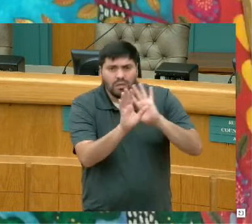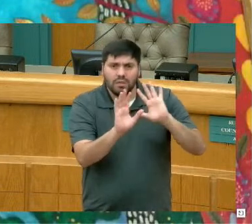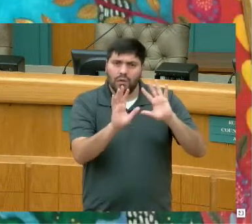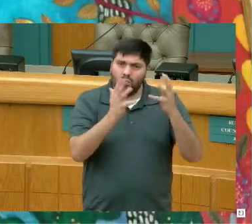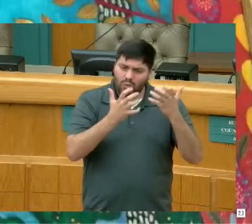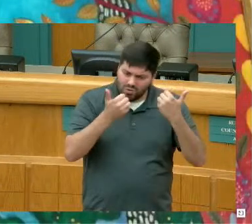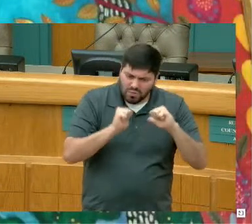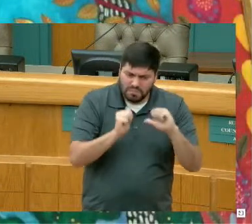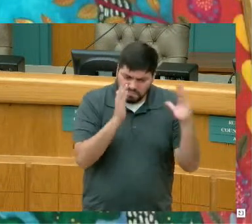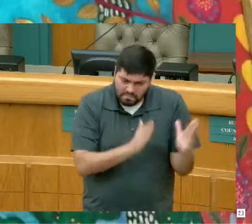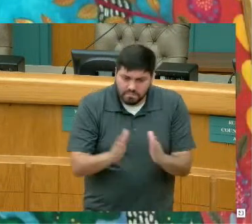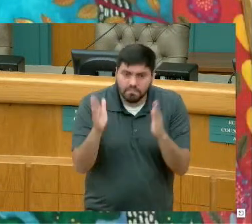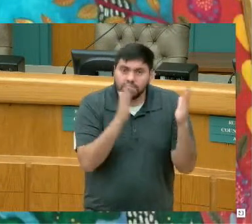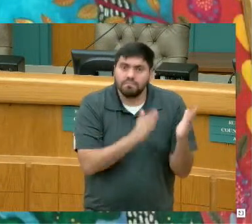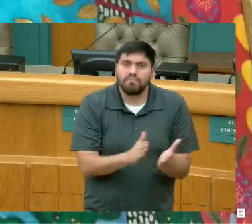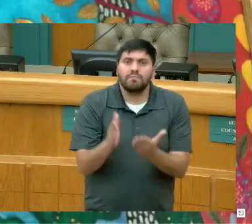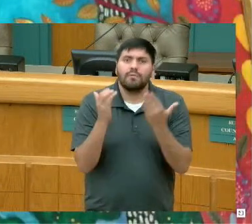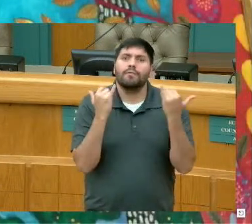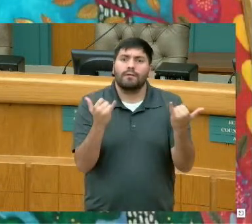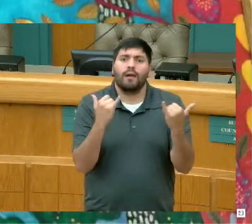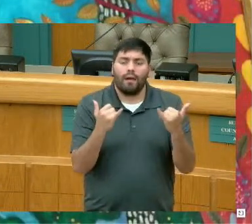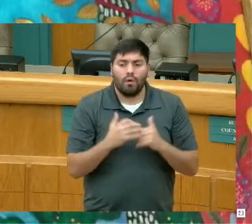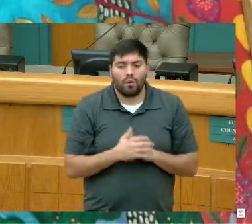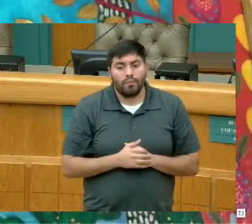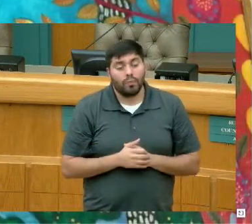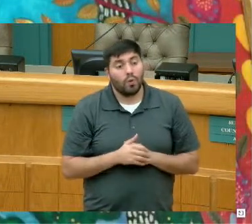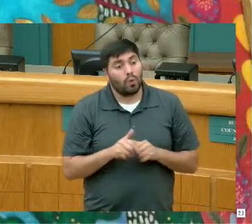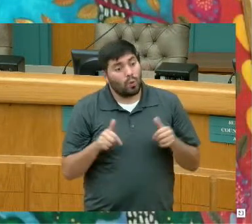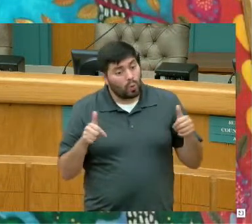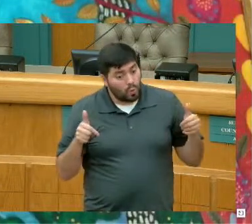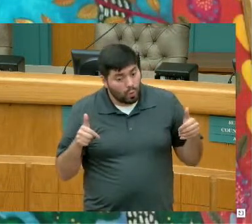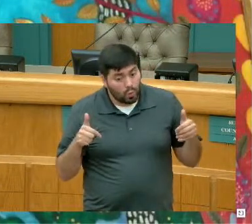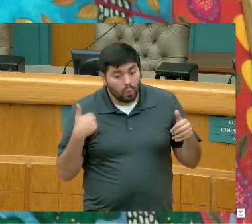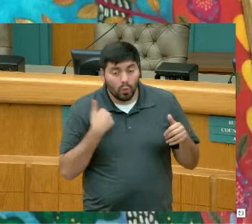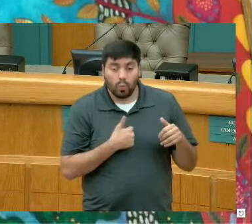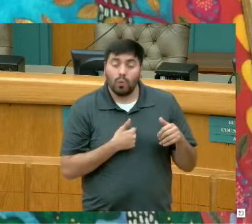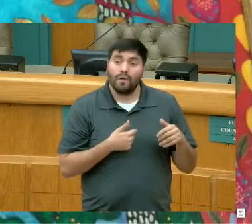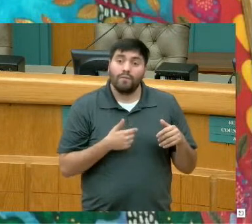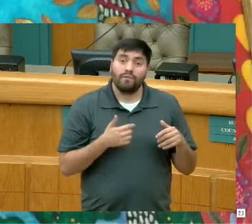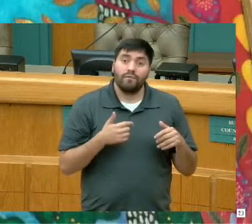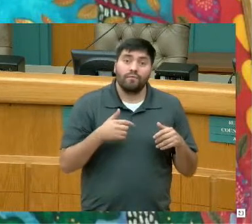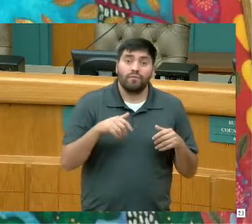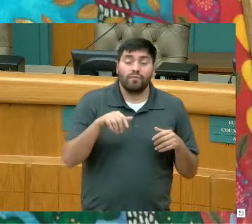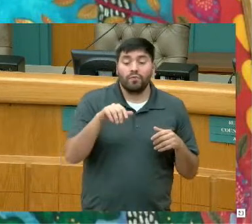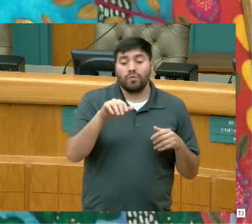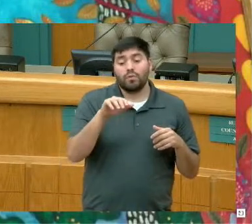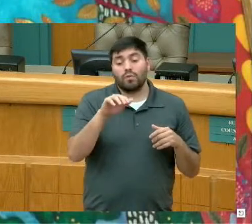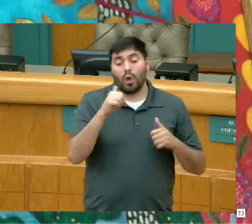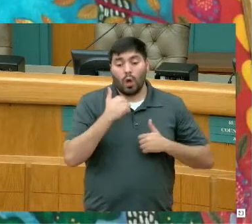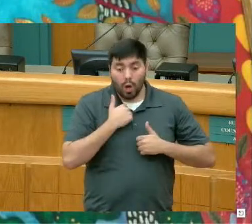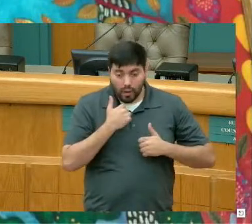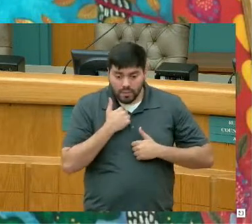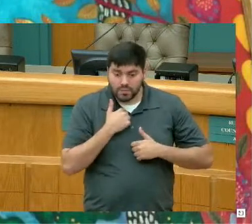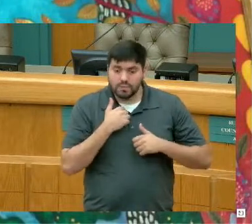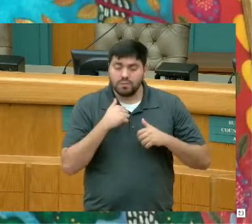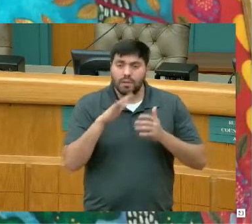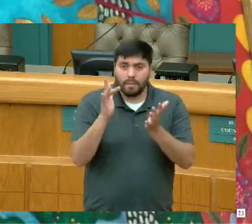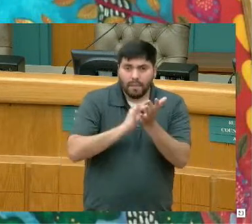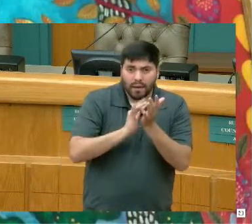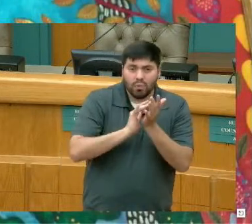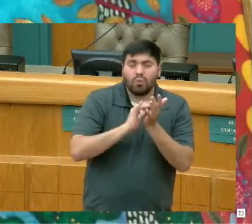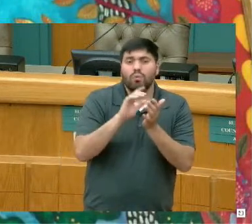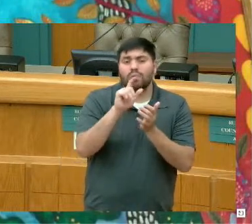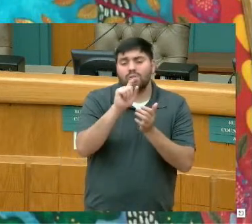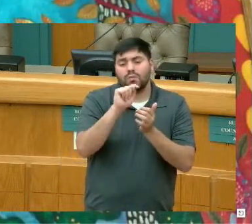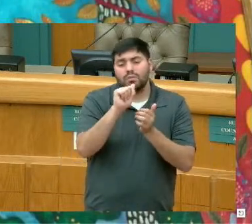And this is what we've done. We have welcomed members from the Army's Urban Medical Task Force to augment our